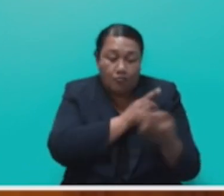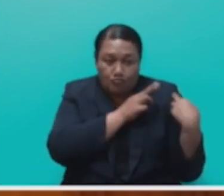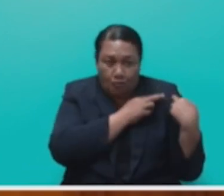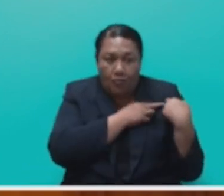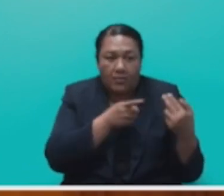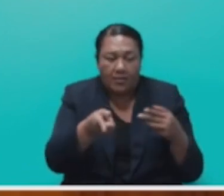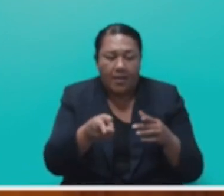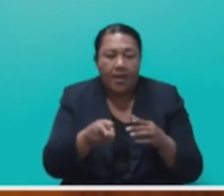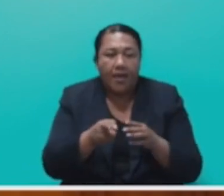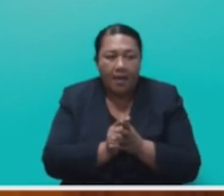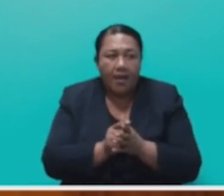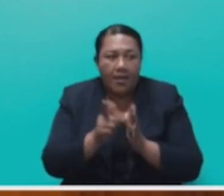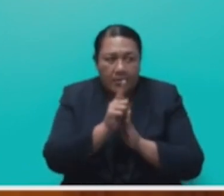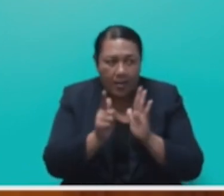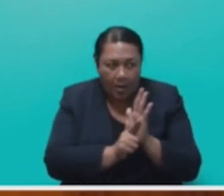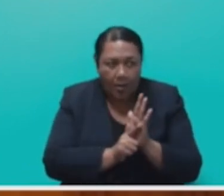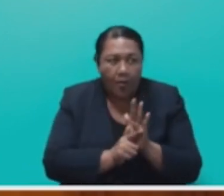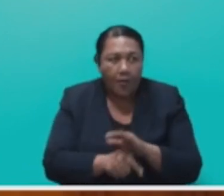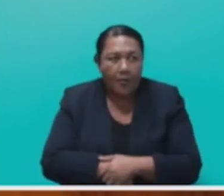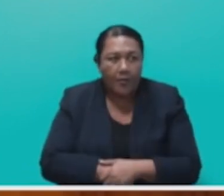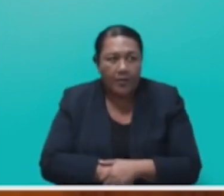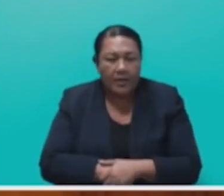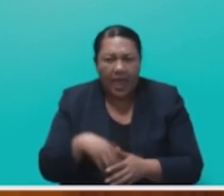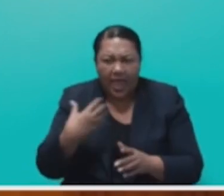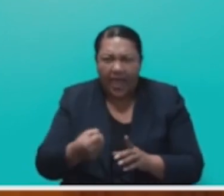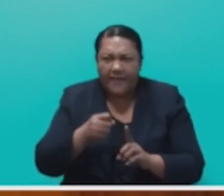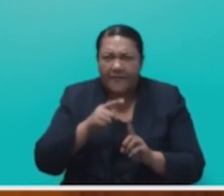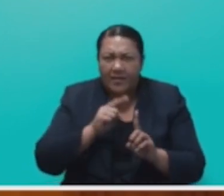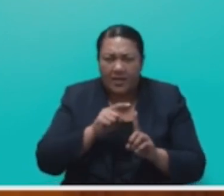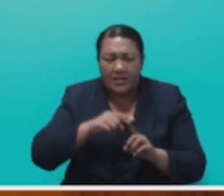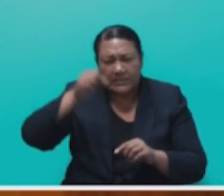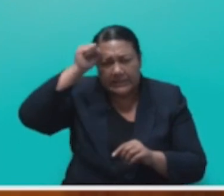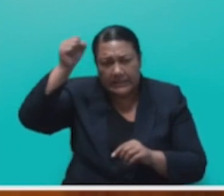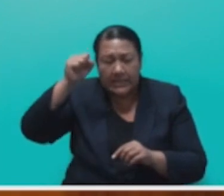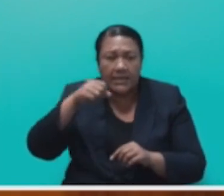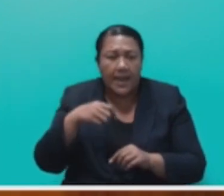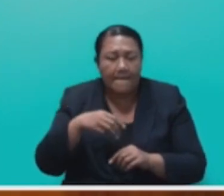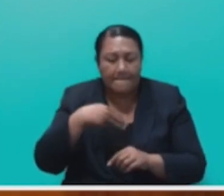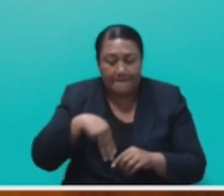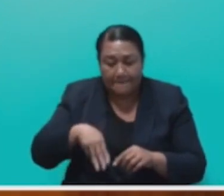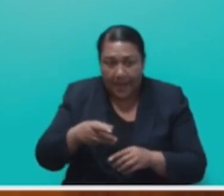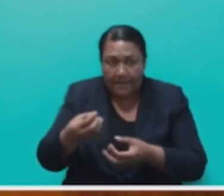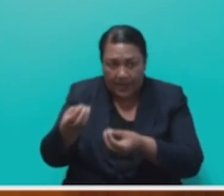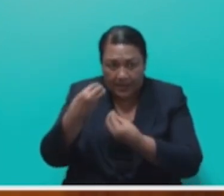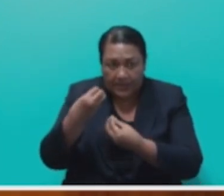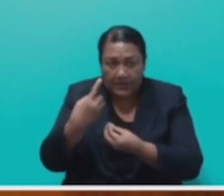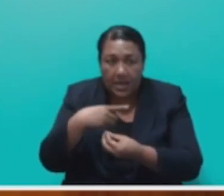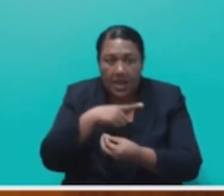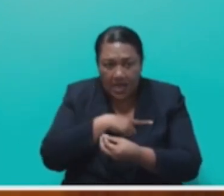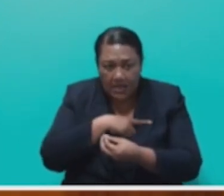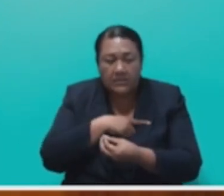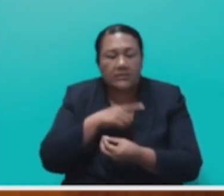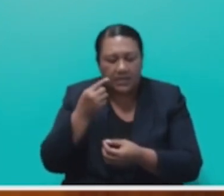have followed a lot of precedent that you have, being a very senior member, have told us about, and we followed, sir. It promotes predictability,